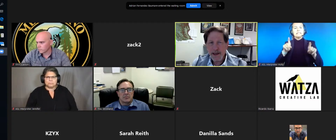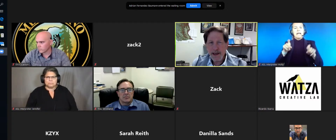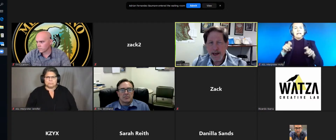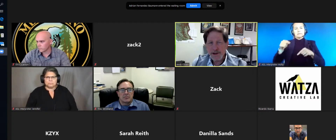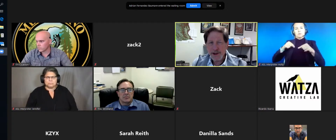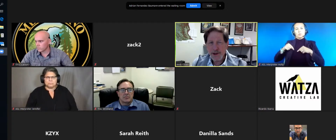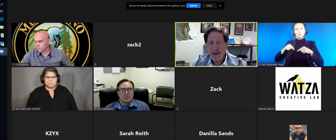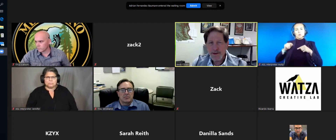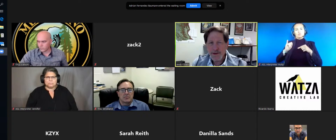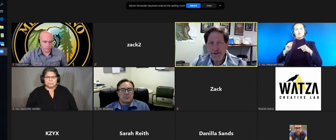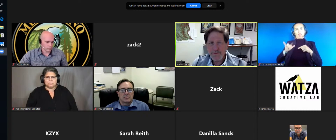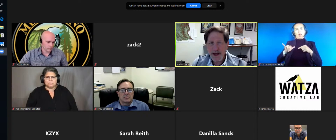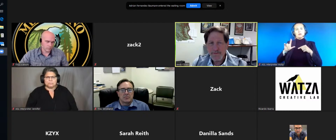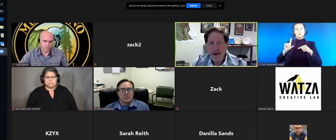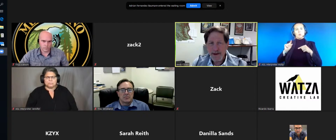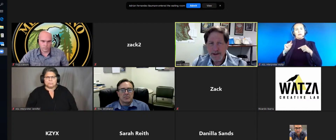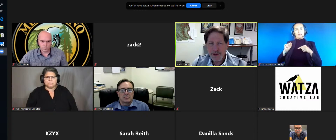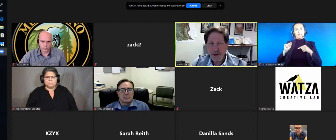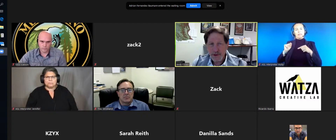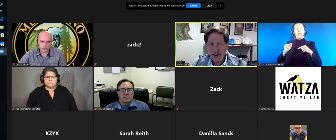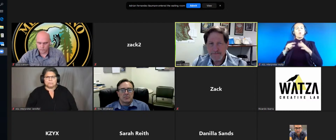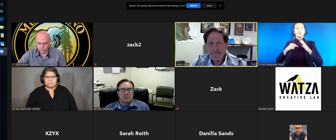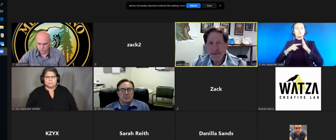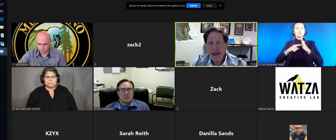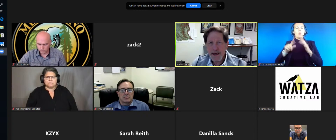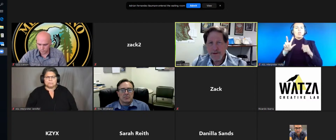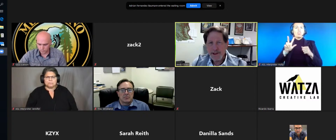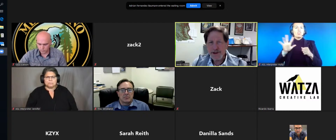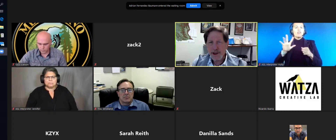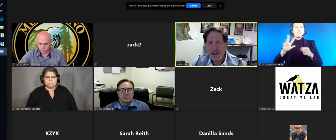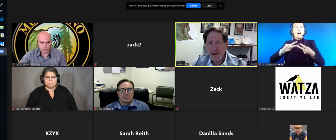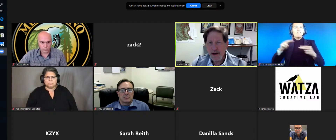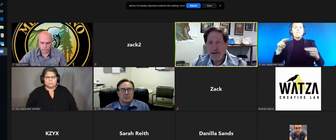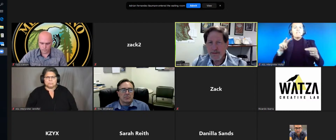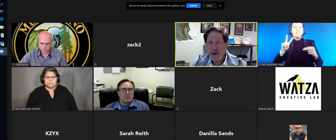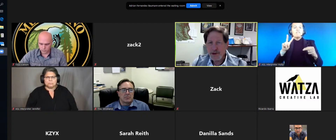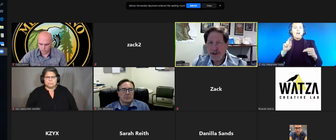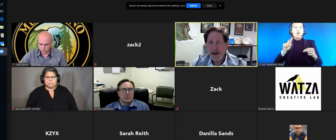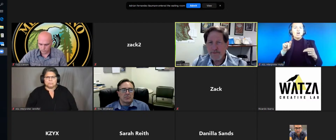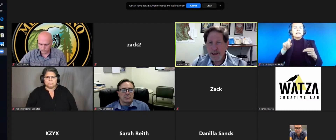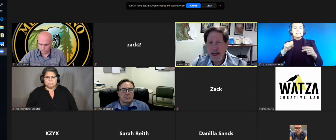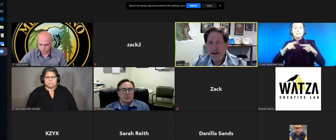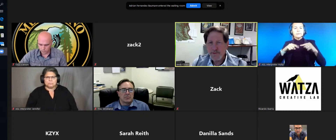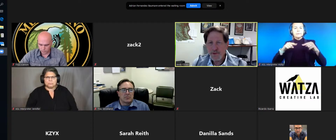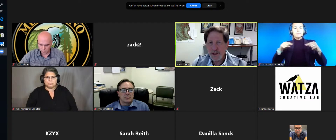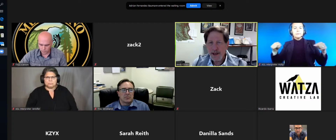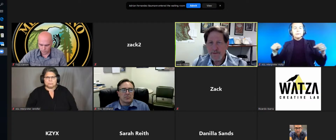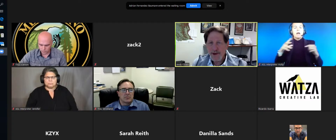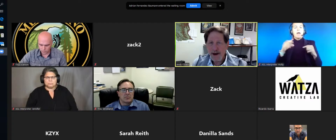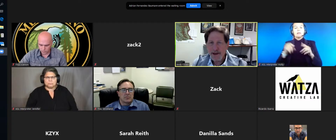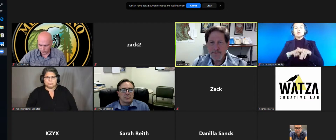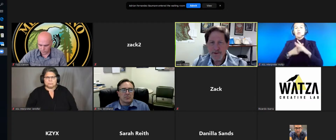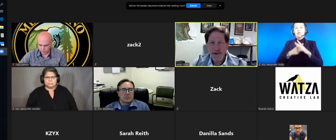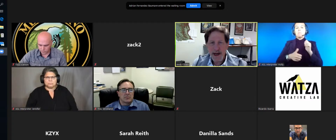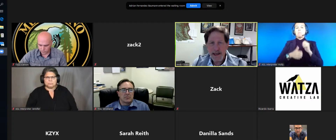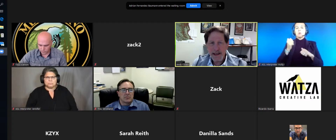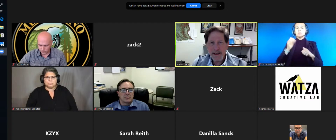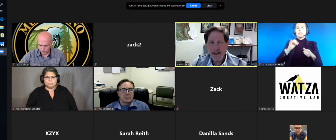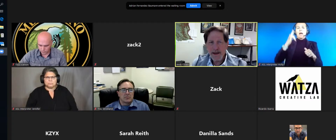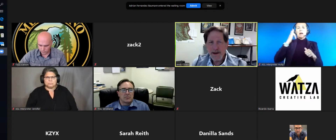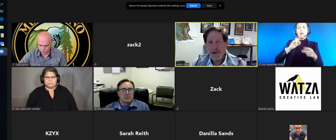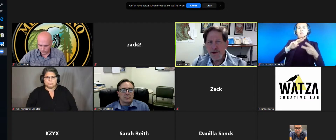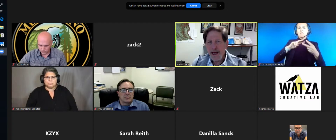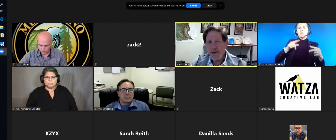20th and showing 35 variants totally. These started out mostly of the California variant